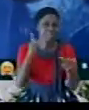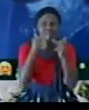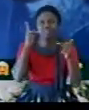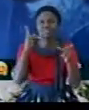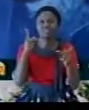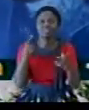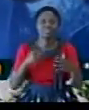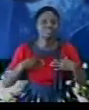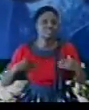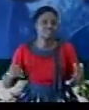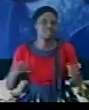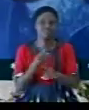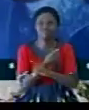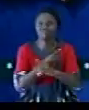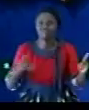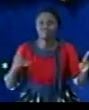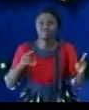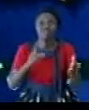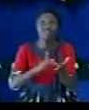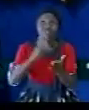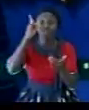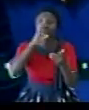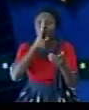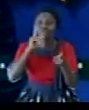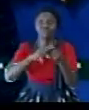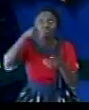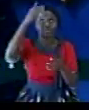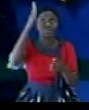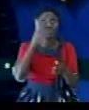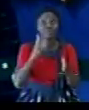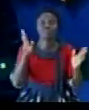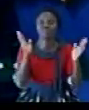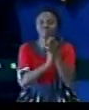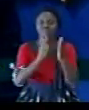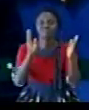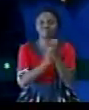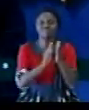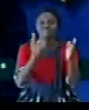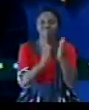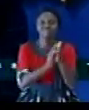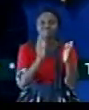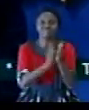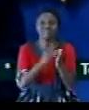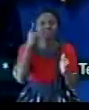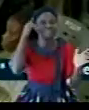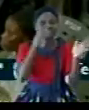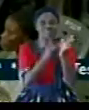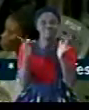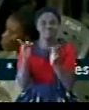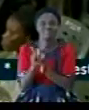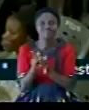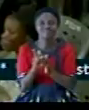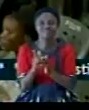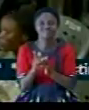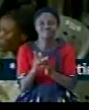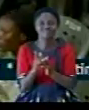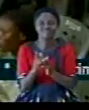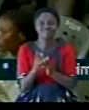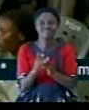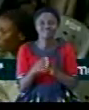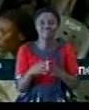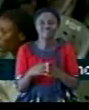name. Put your hands together for Jesus Christ. But 19 years of